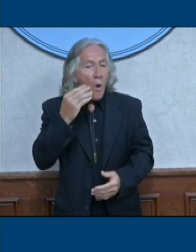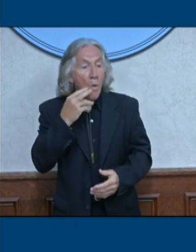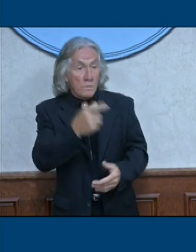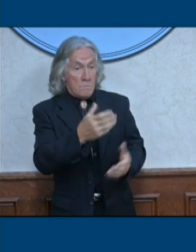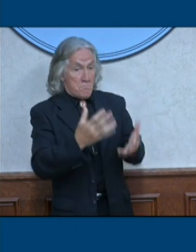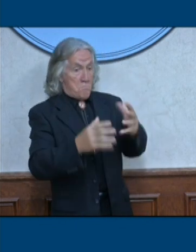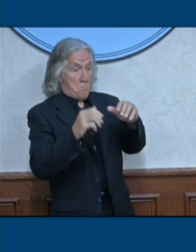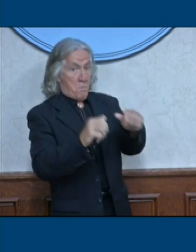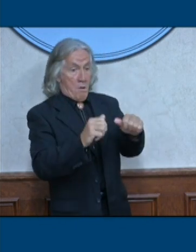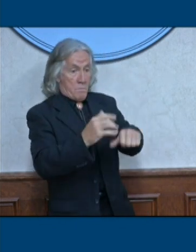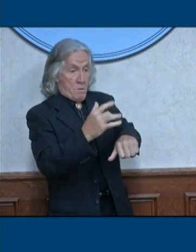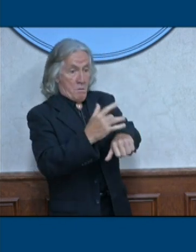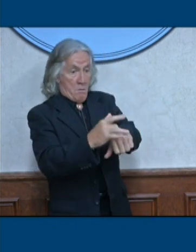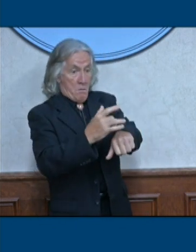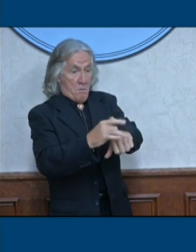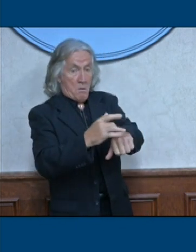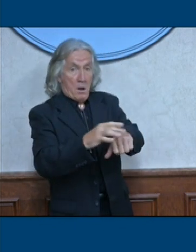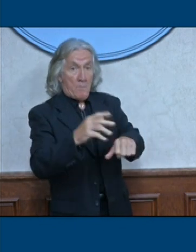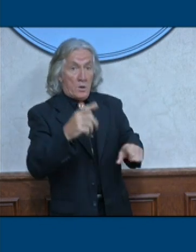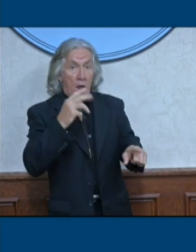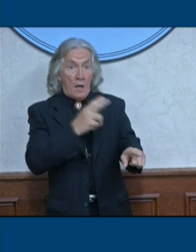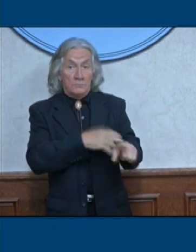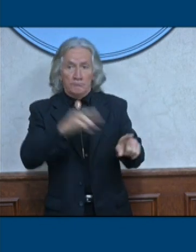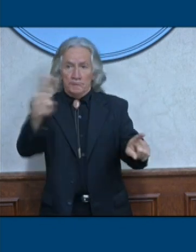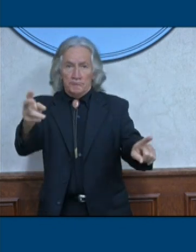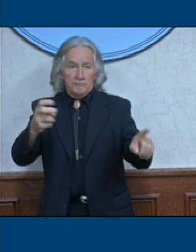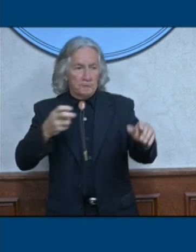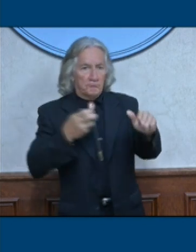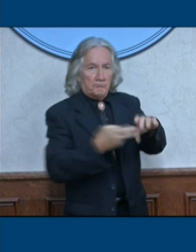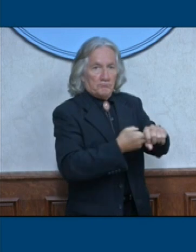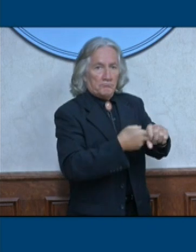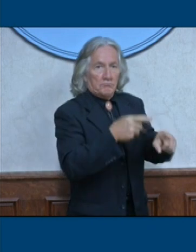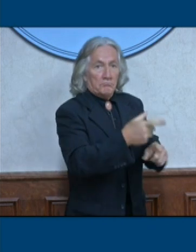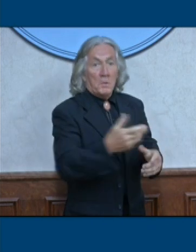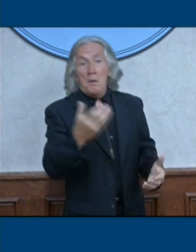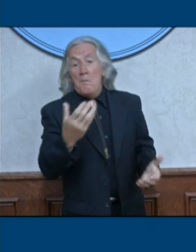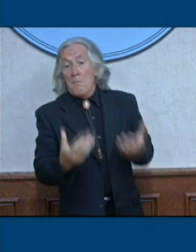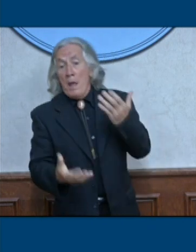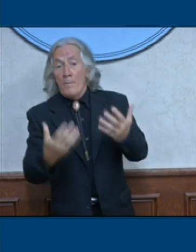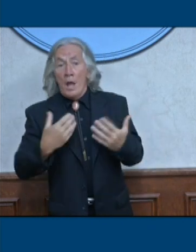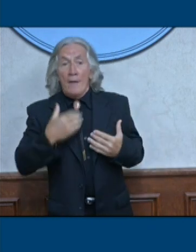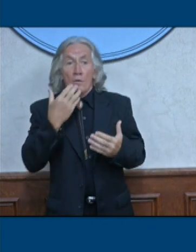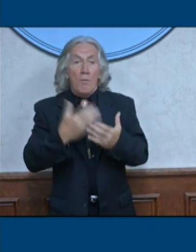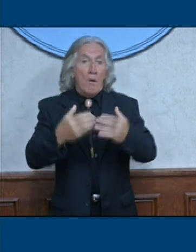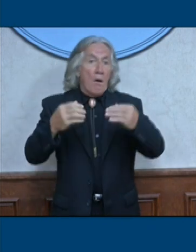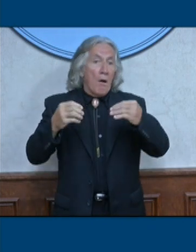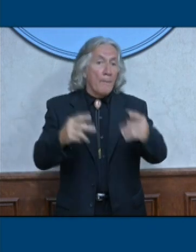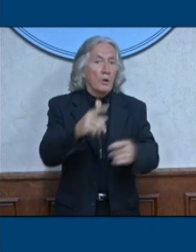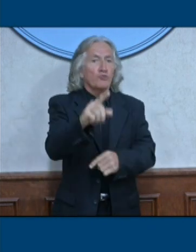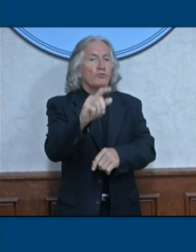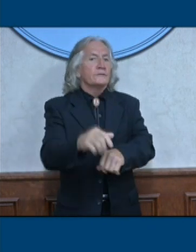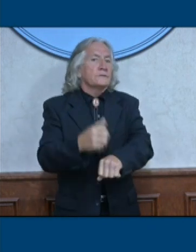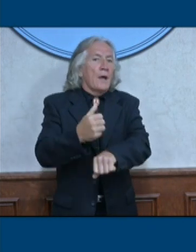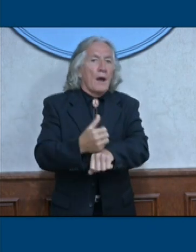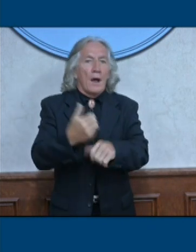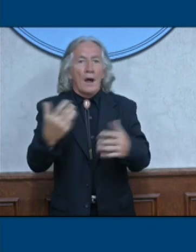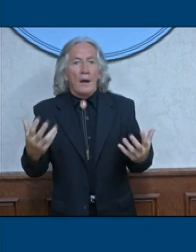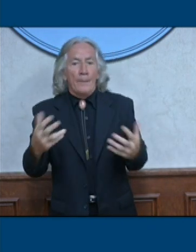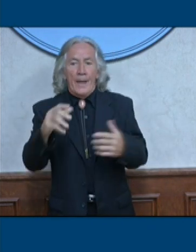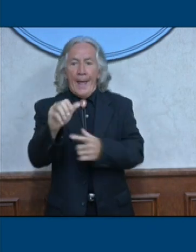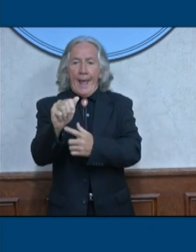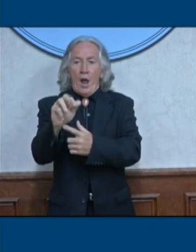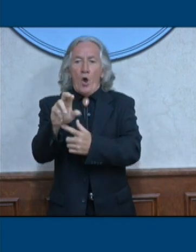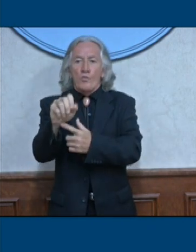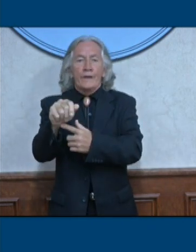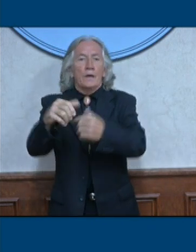that might be available, long-term acute care hospitals. They might even be buildings of opportunity where you would set up an